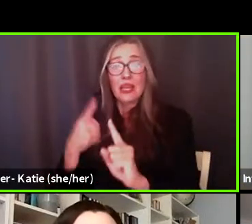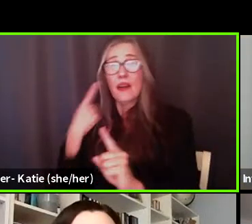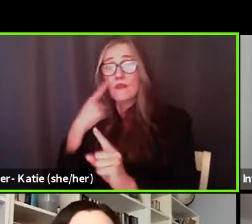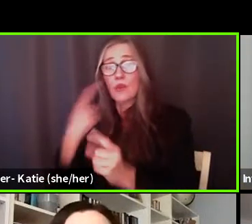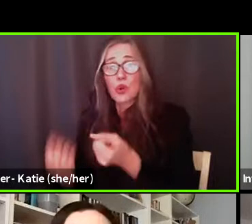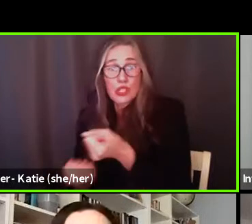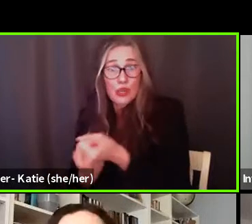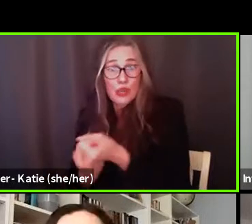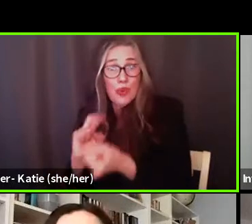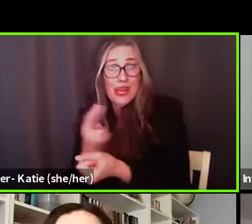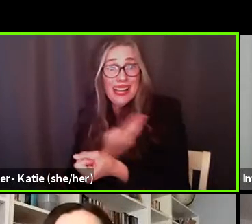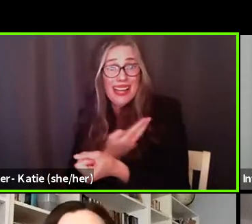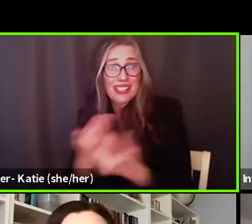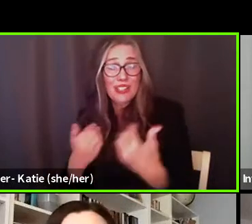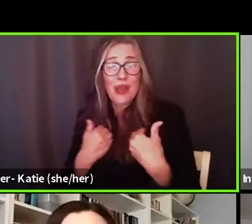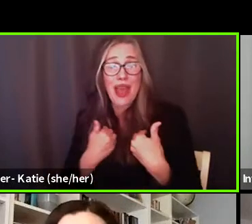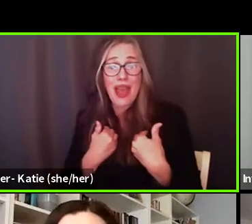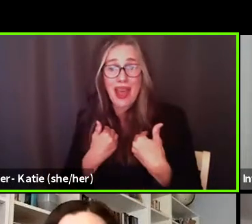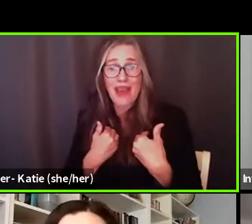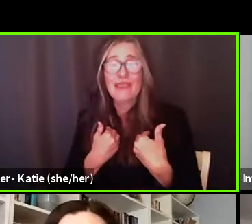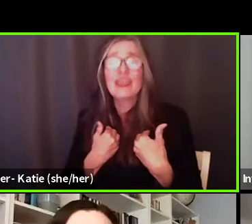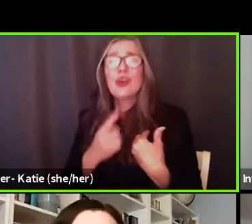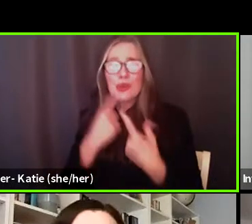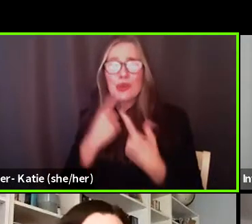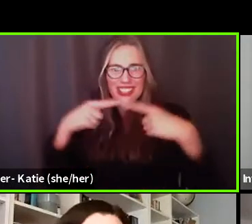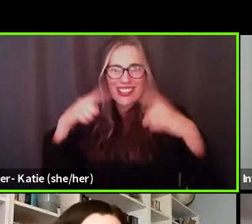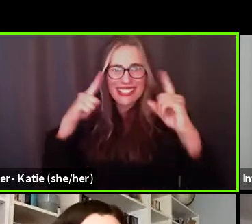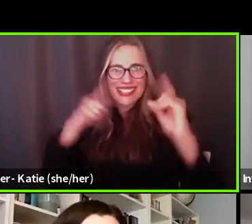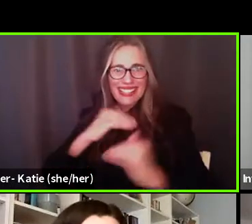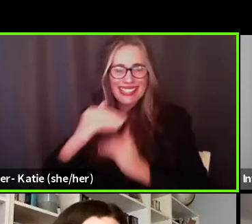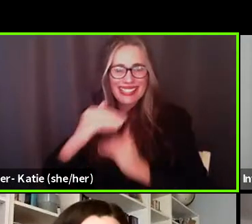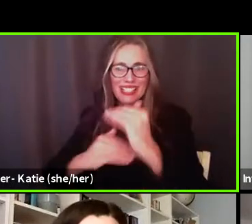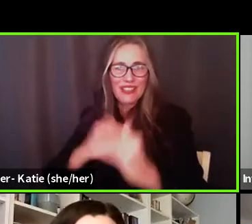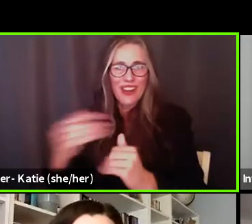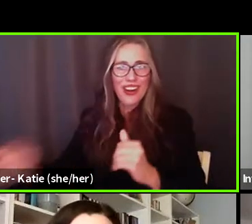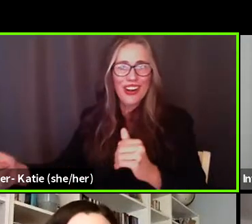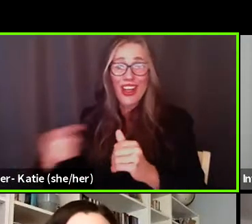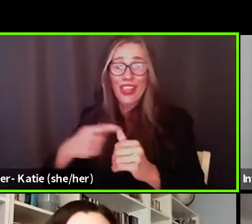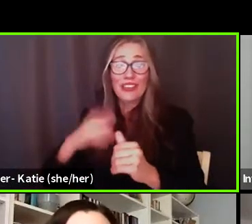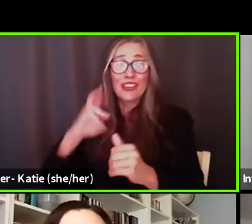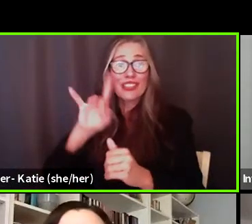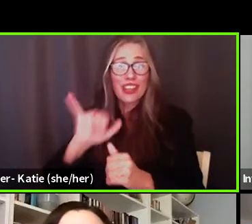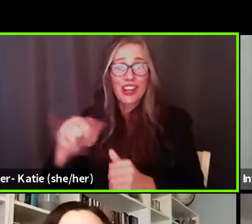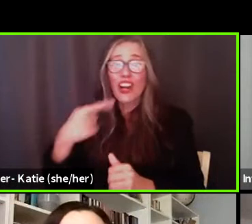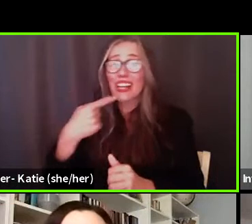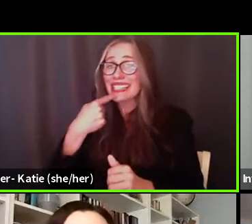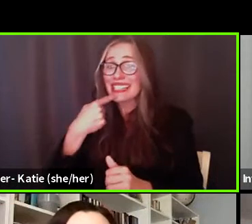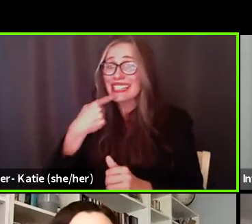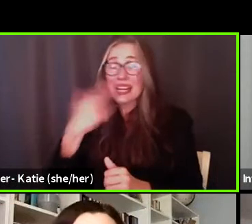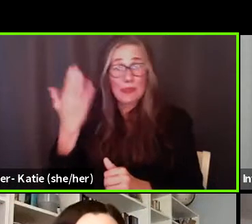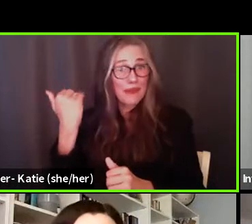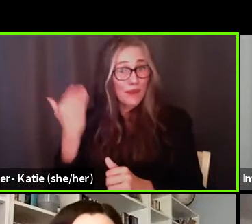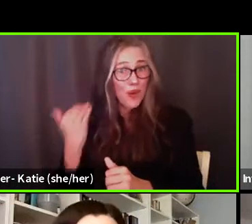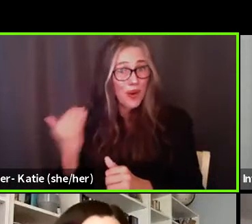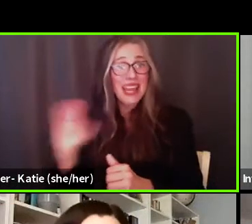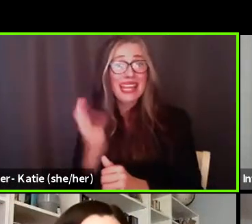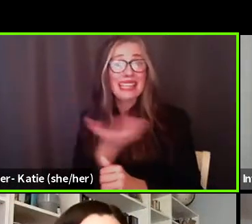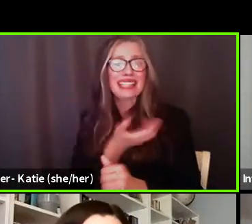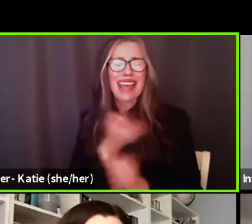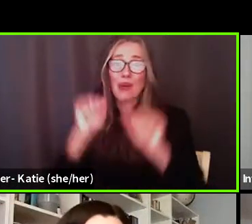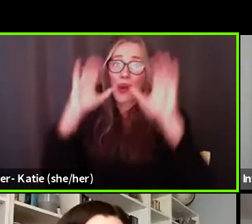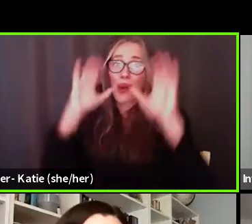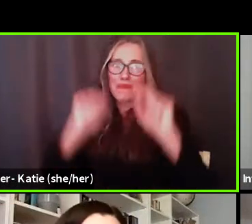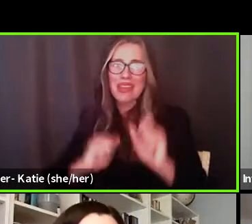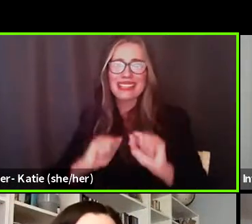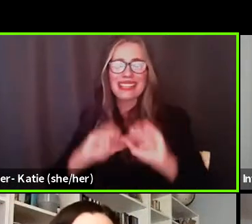uh us to really have gotten this far and the first that carly mentioned earlier is really our amazing diverse